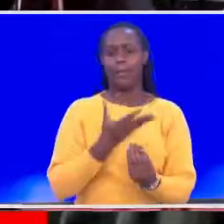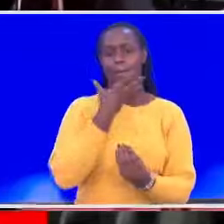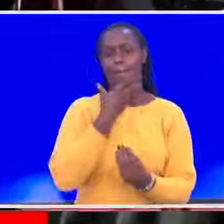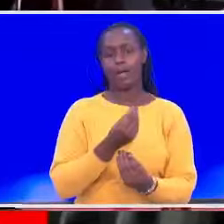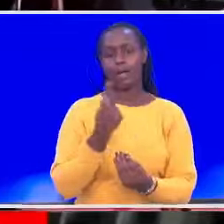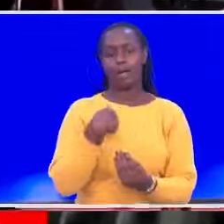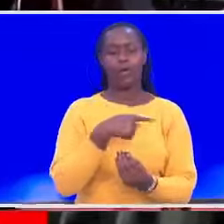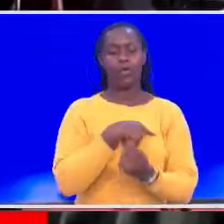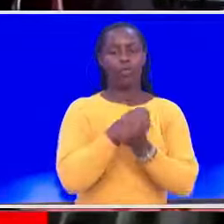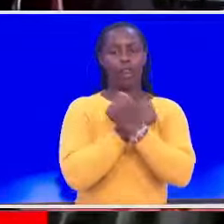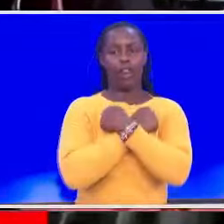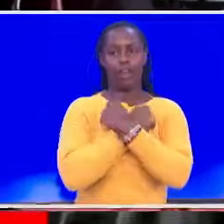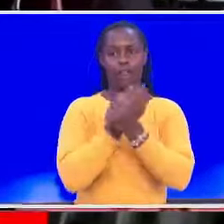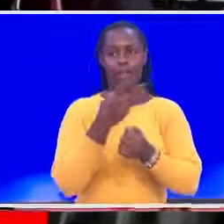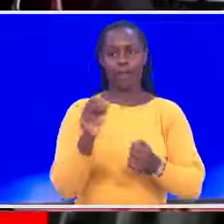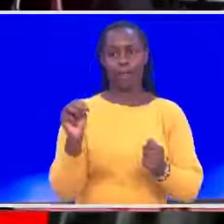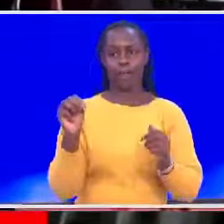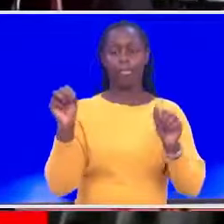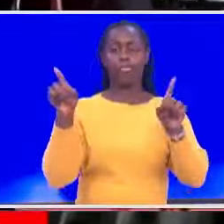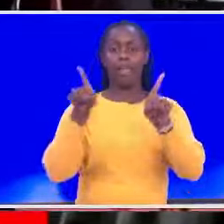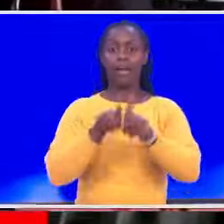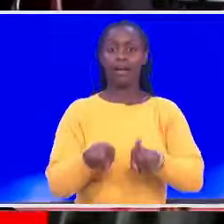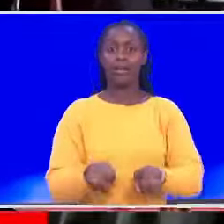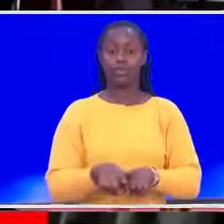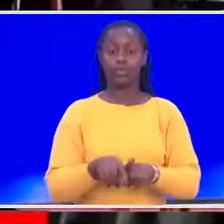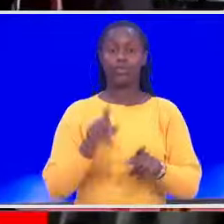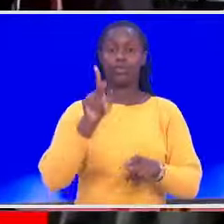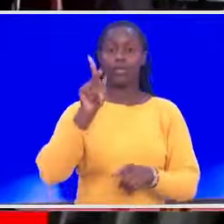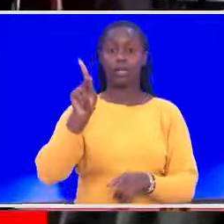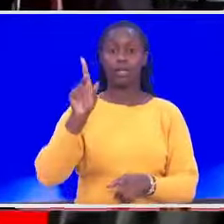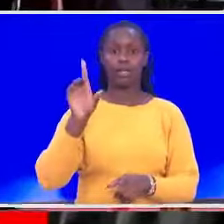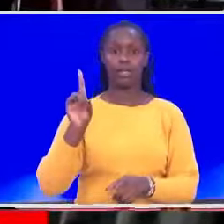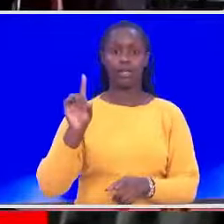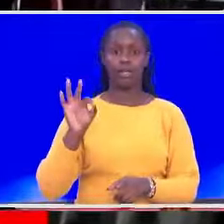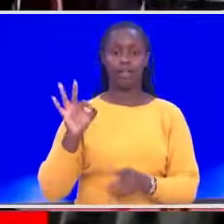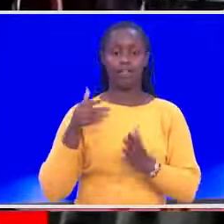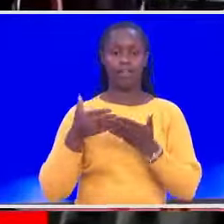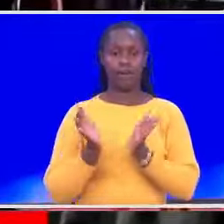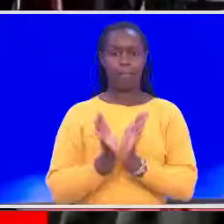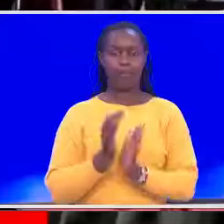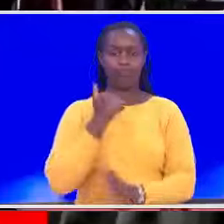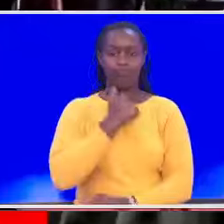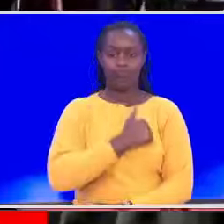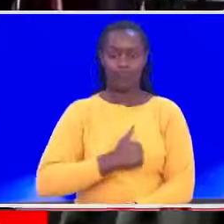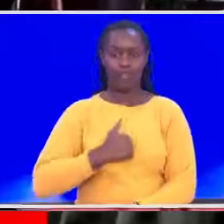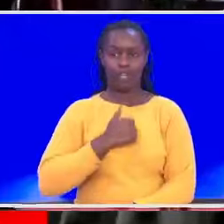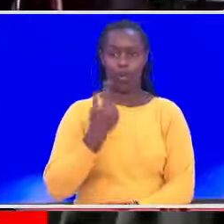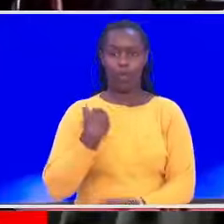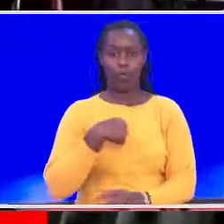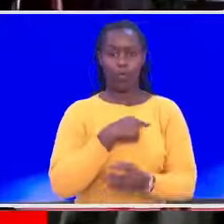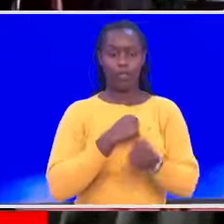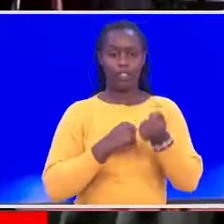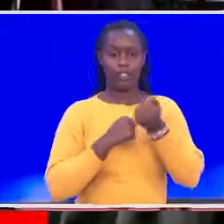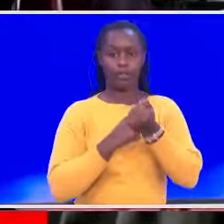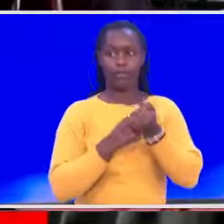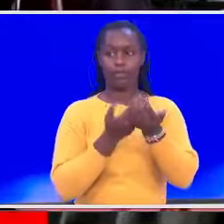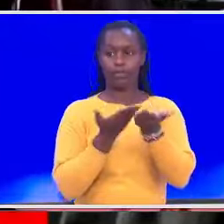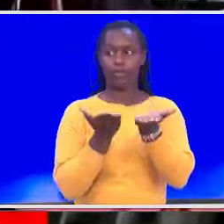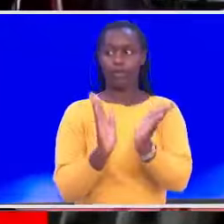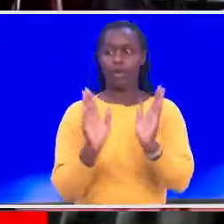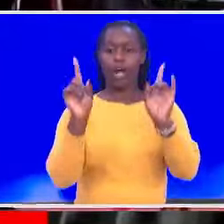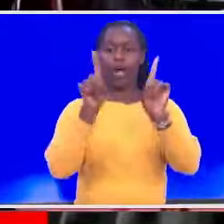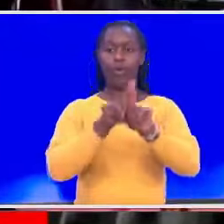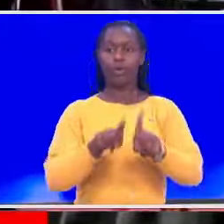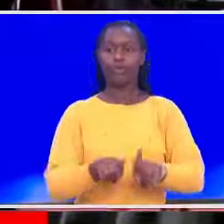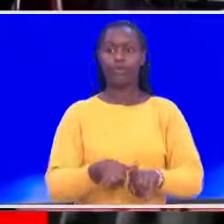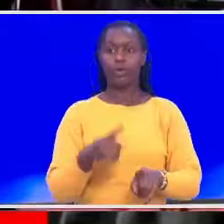to the entire KDF fraternity, poleni sana, we stand with you. And especially for the people who perished with him.